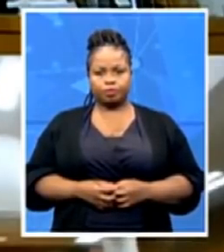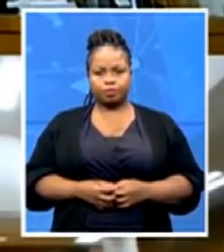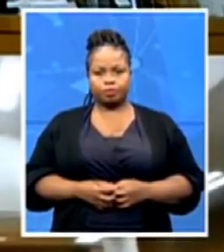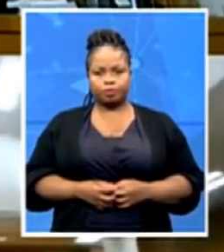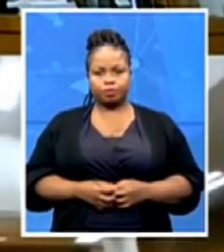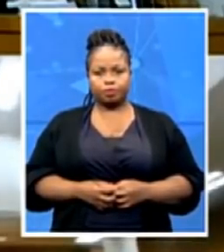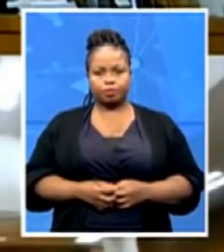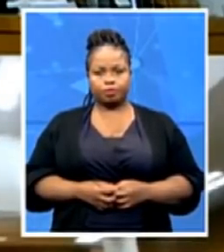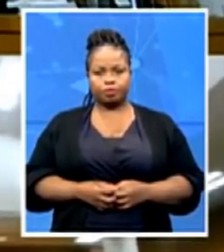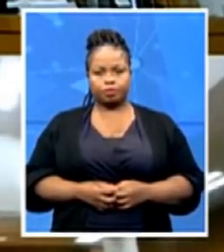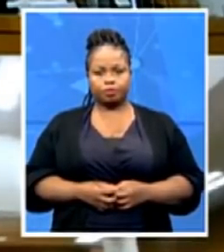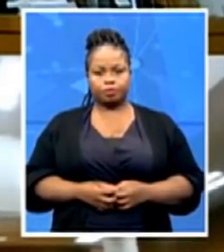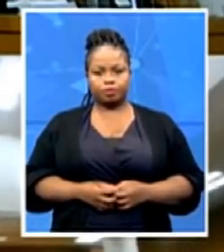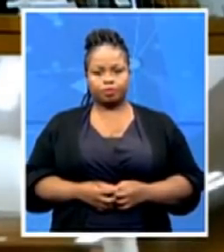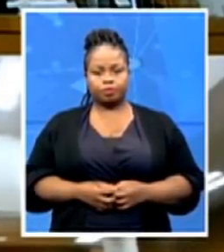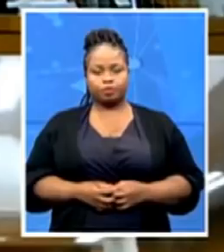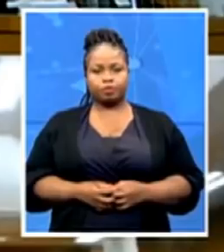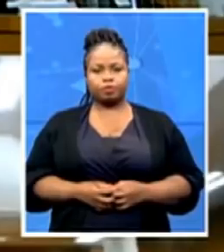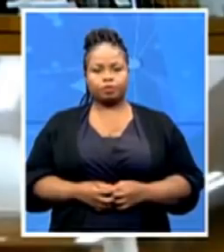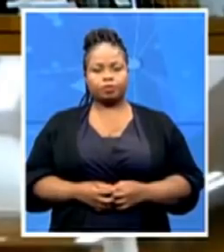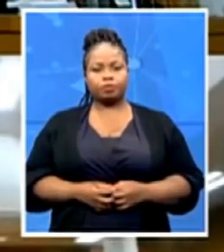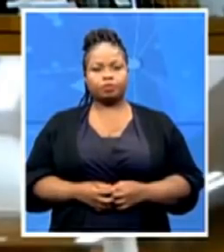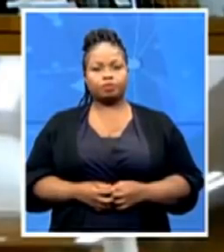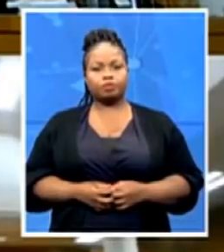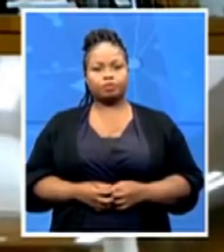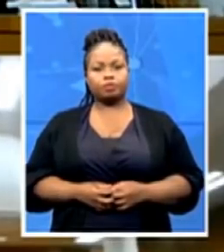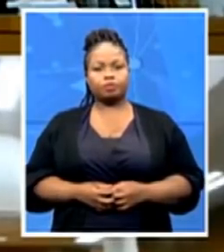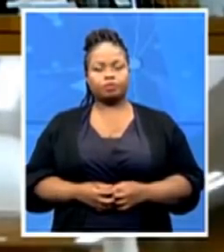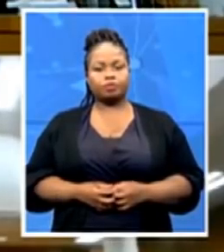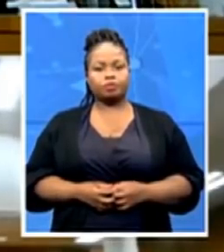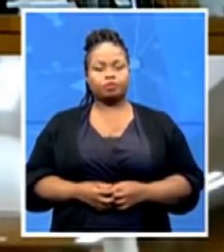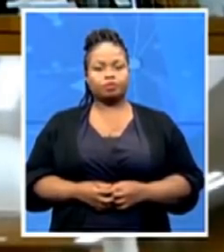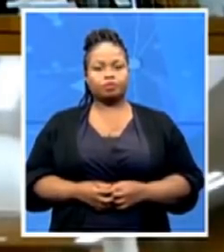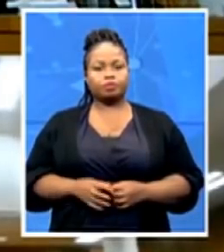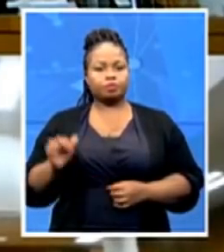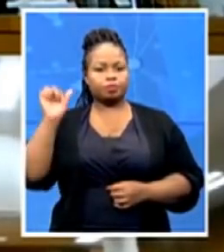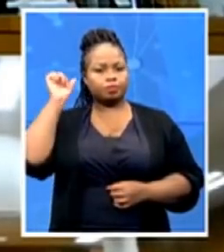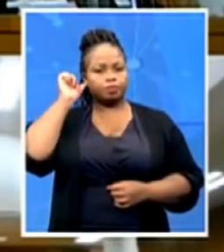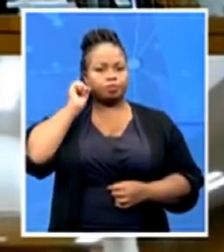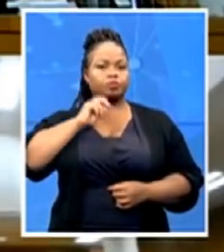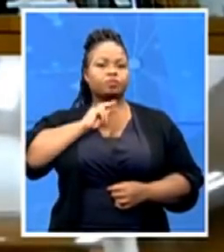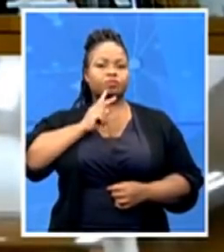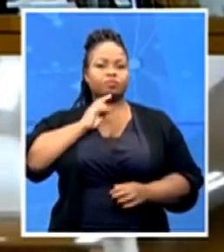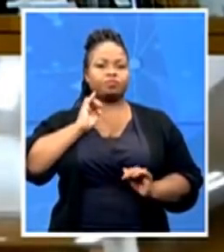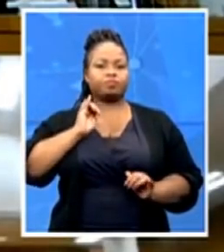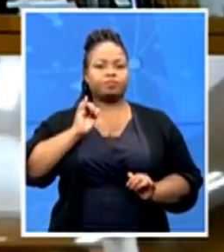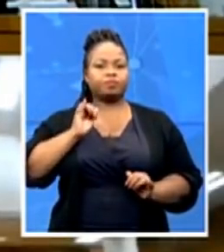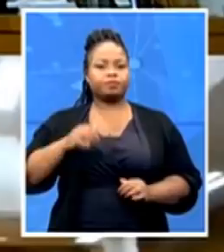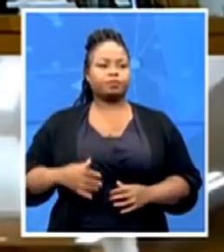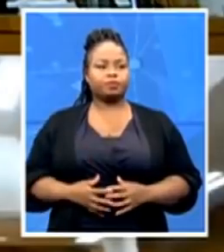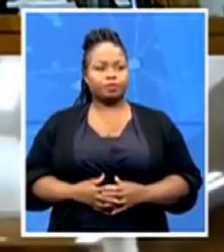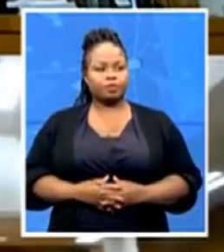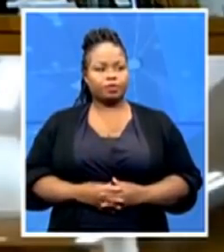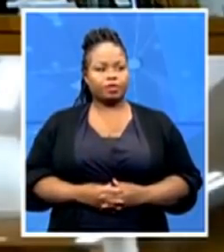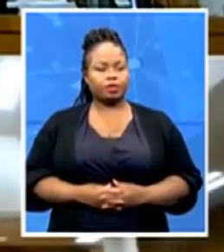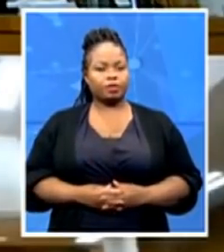second complaint, the in-order decision affects the incumbent directly and can